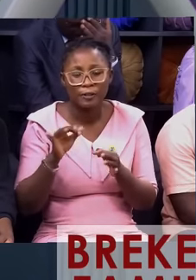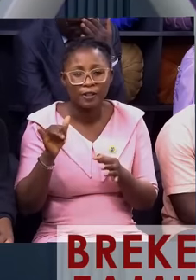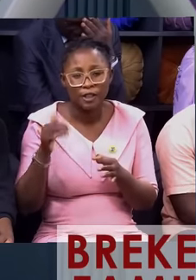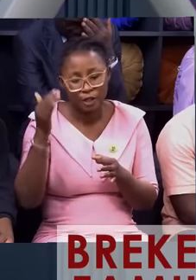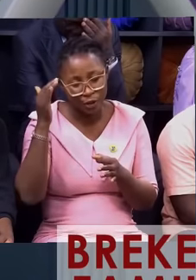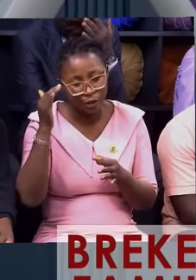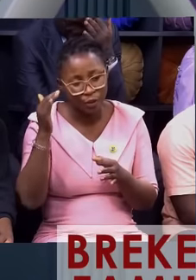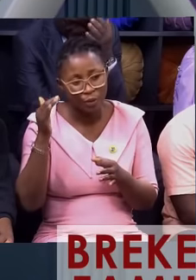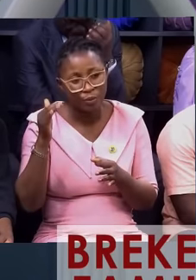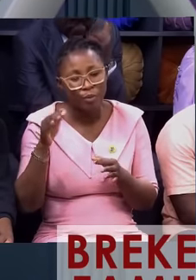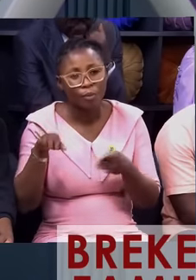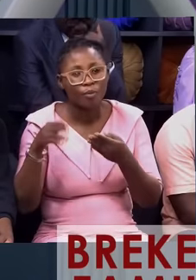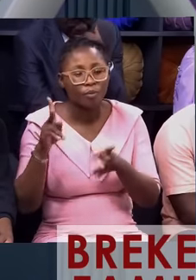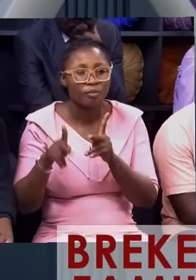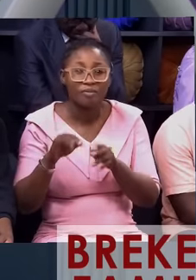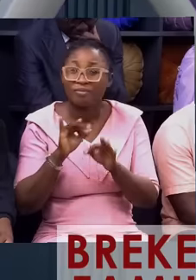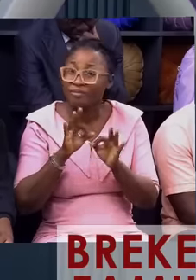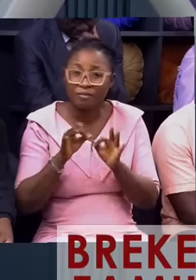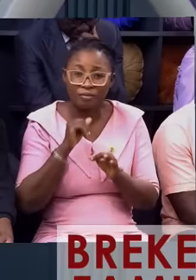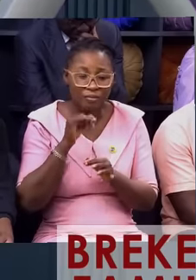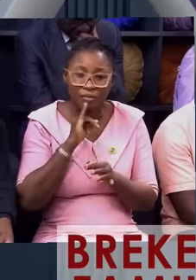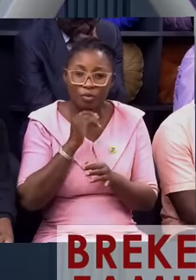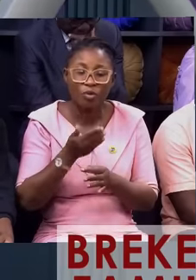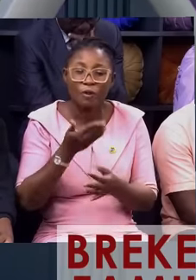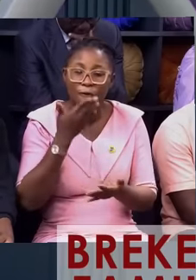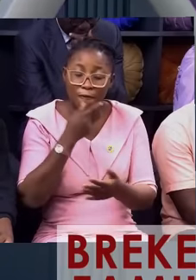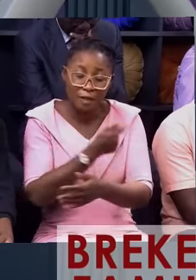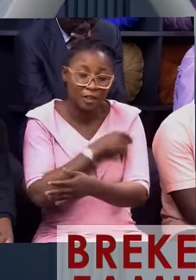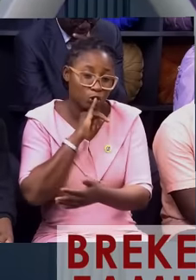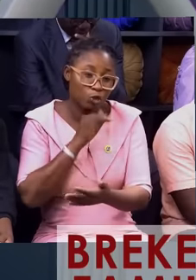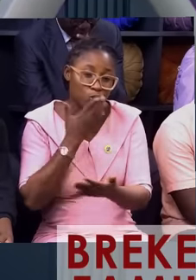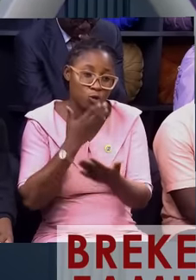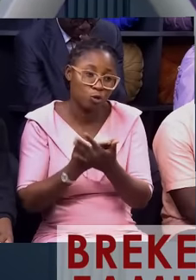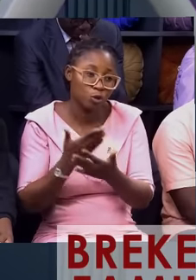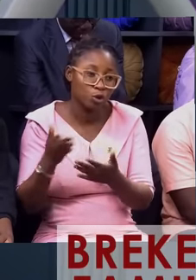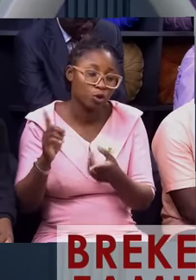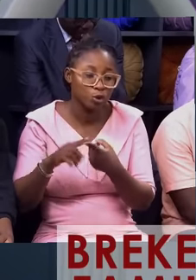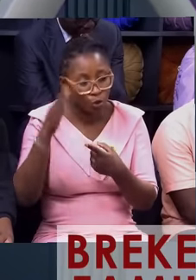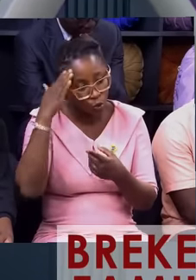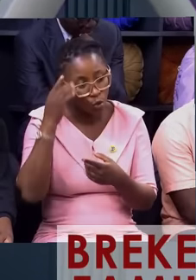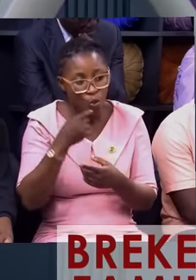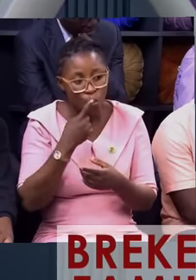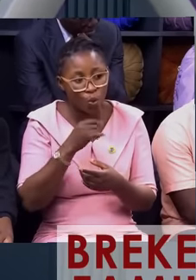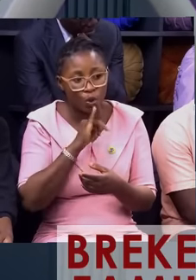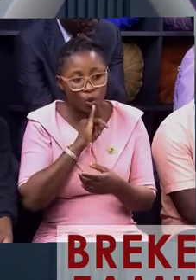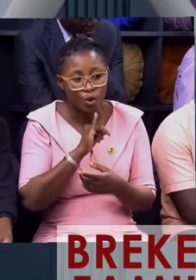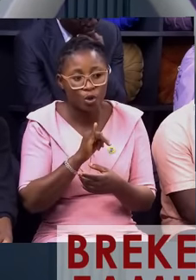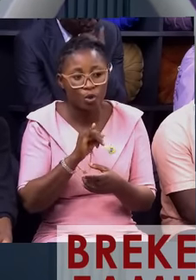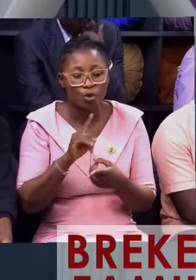don't think be a good thing that inter people because to know who are